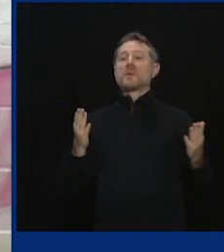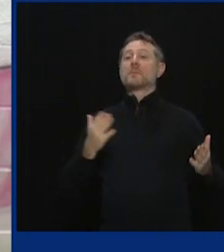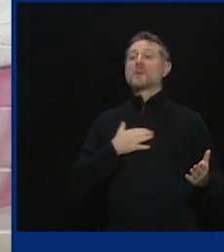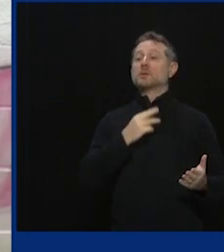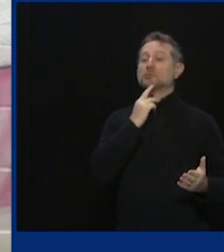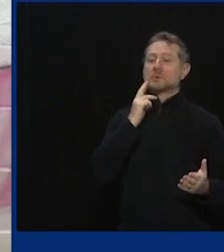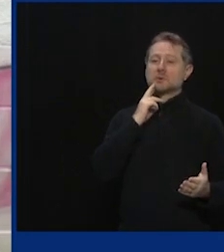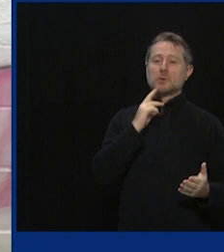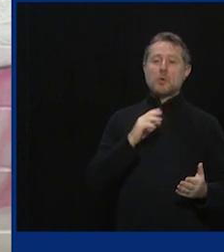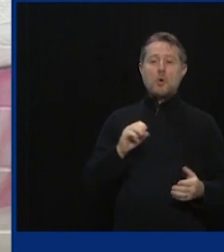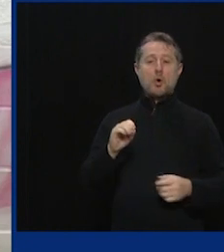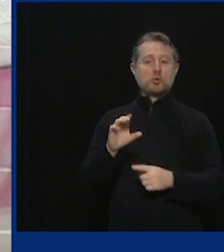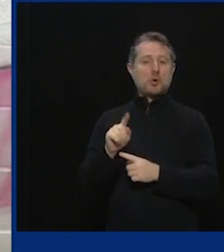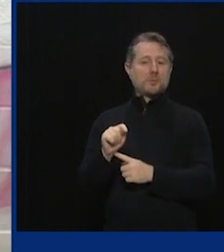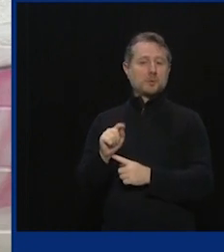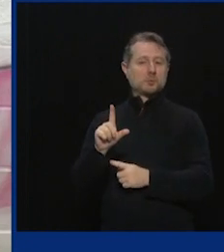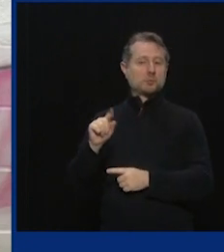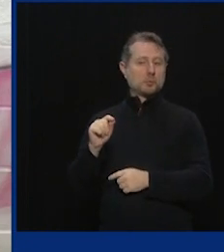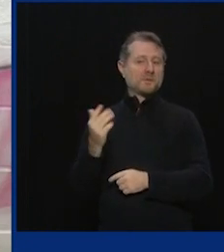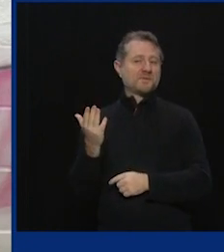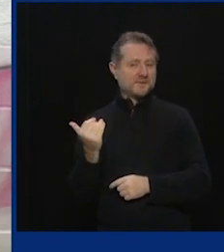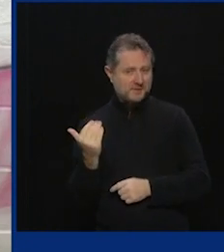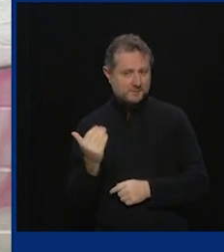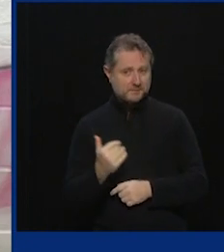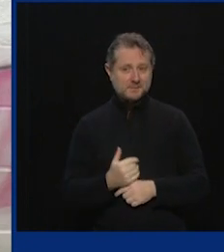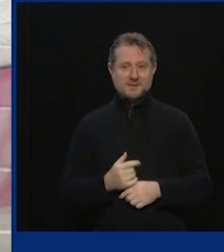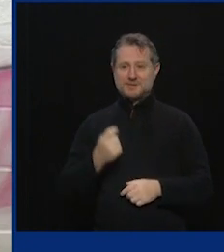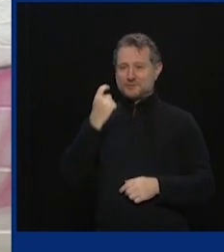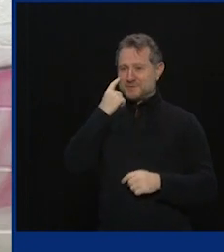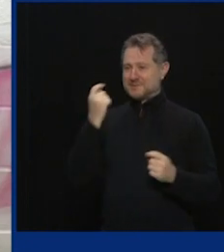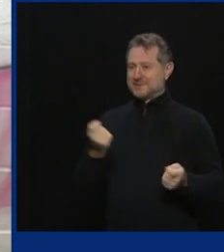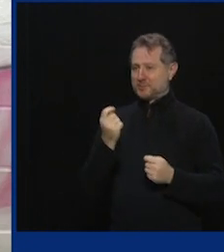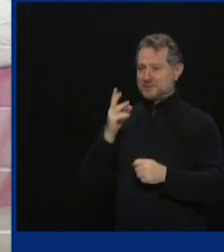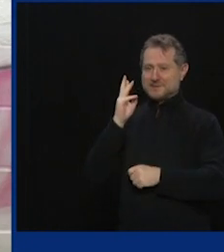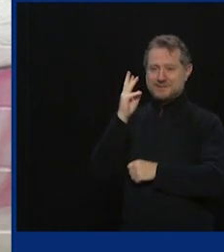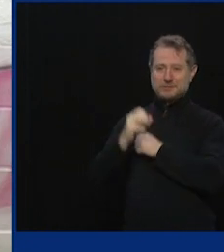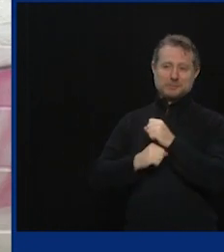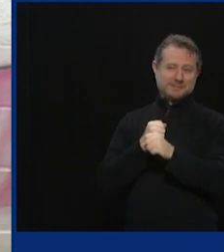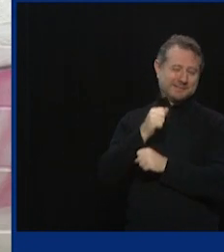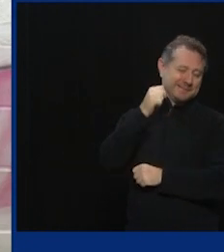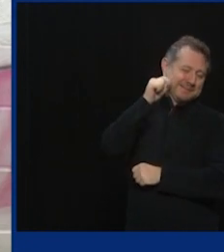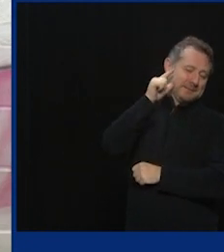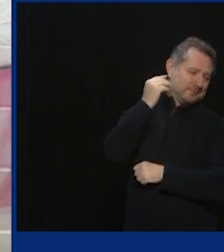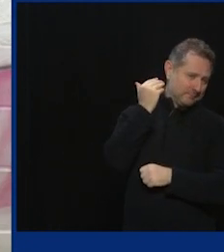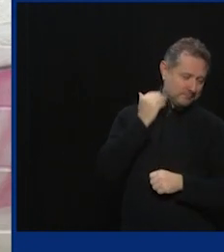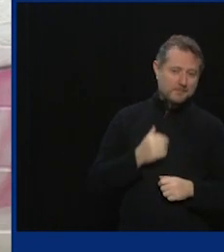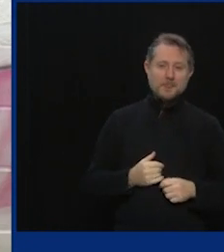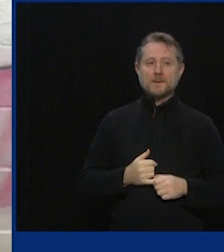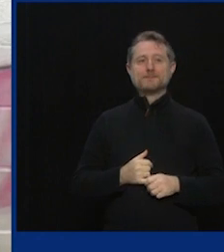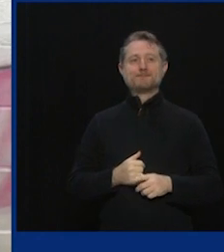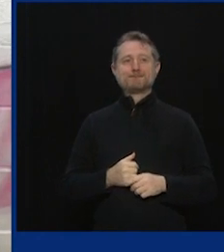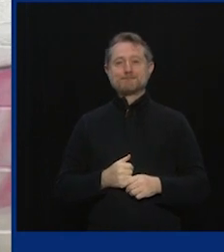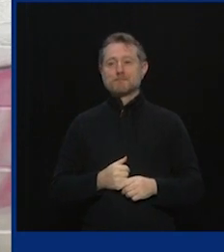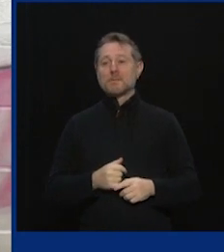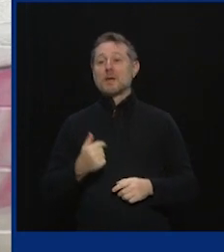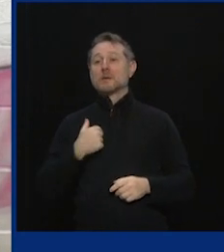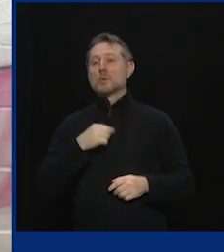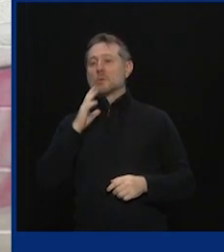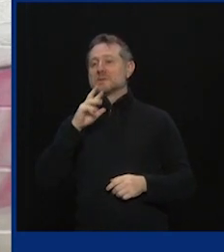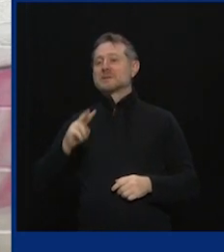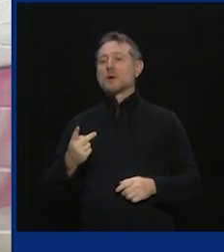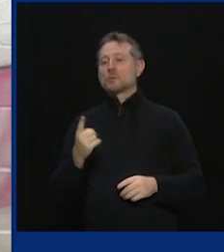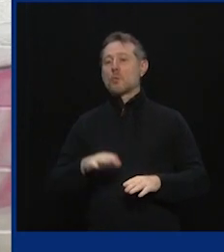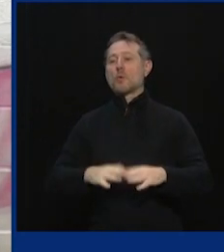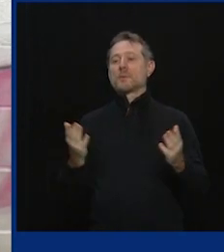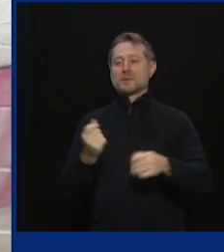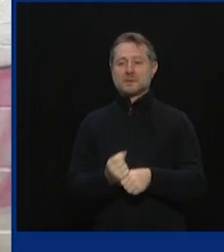October 2015. We just had our 6-year anniversary a few days ago. And we'll be opening a second restaurant in Brownsville in the next year or two as